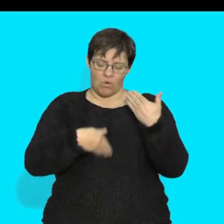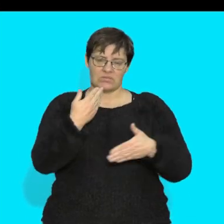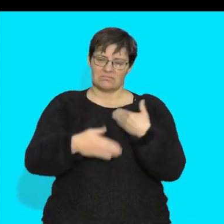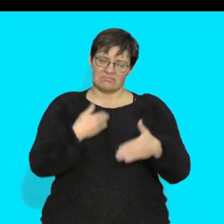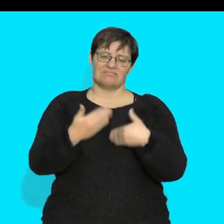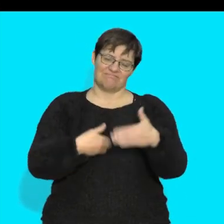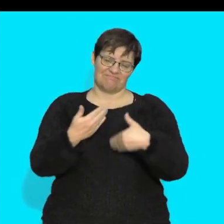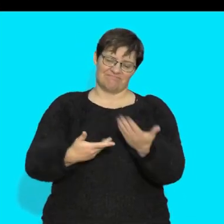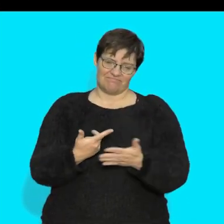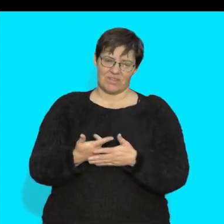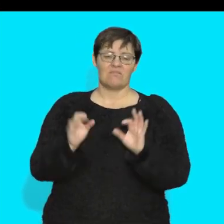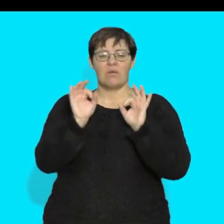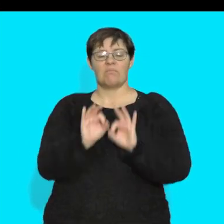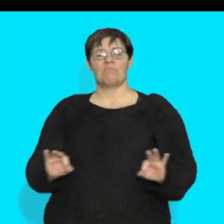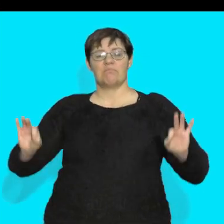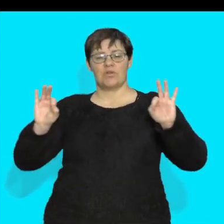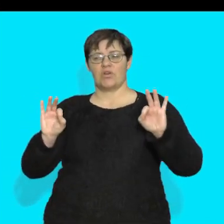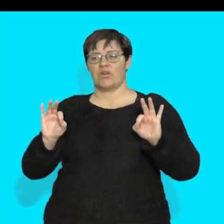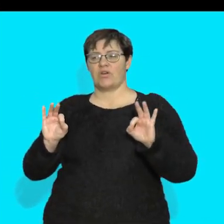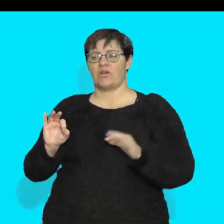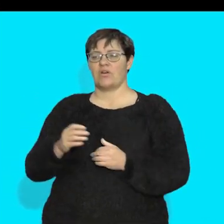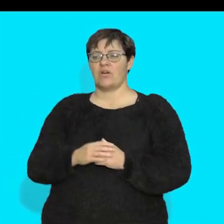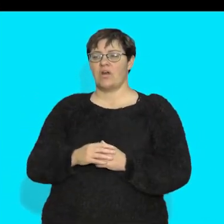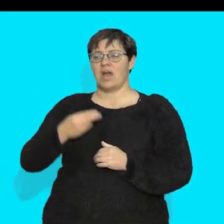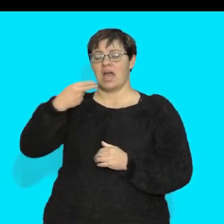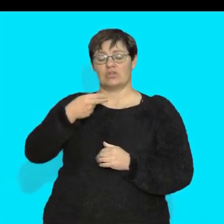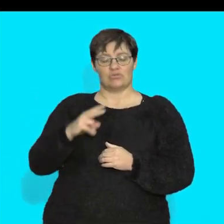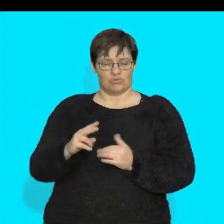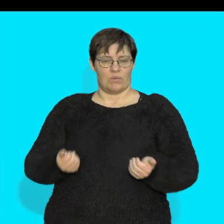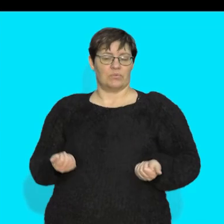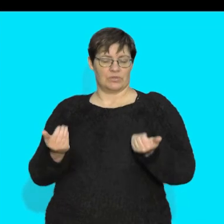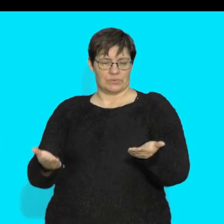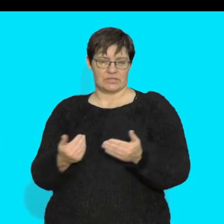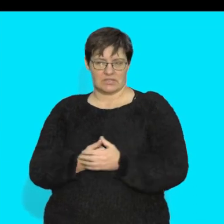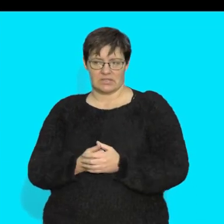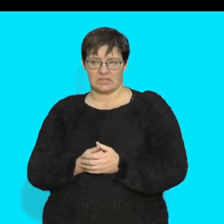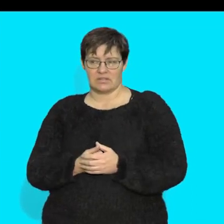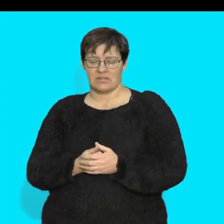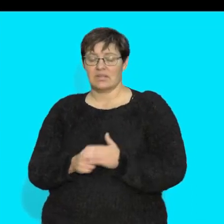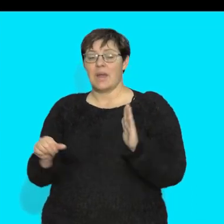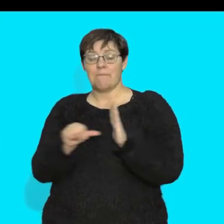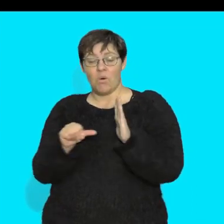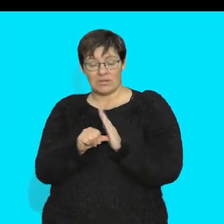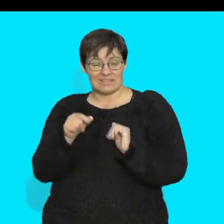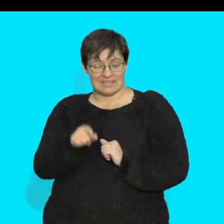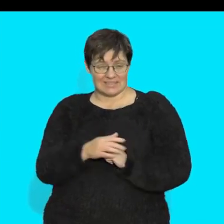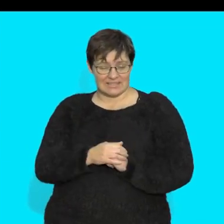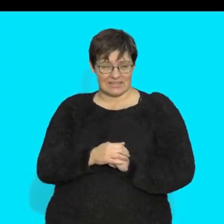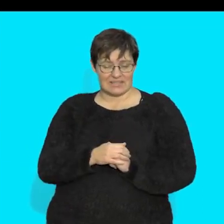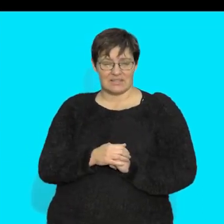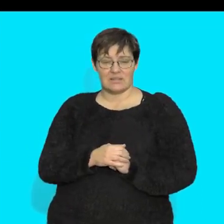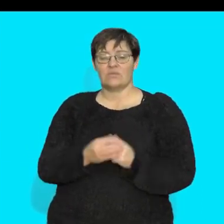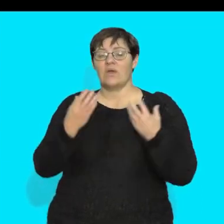we're getting pure hydrogen being produced here. And so the key to this is that we're